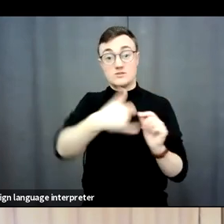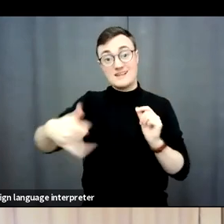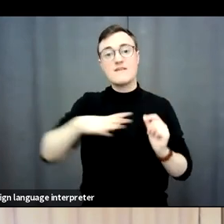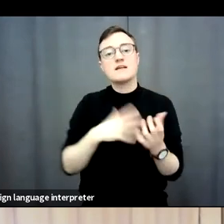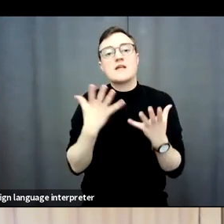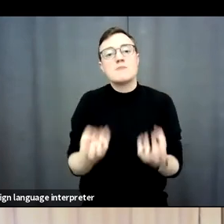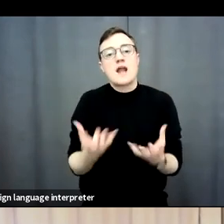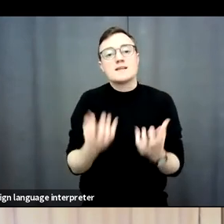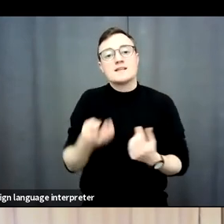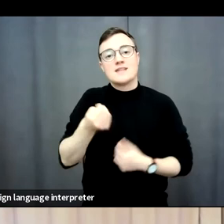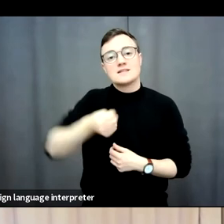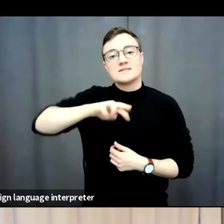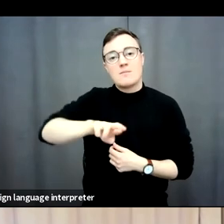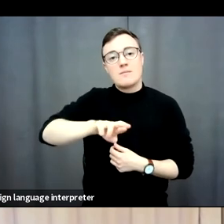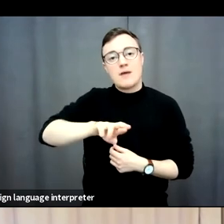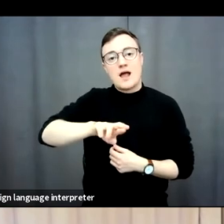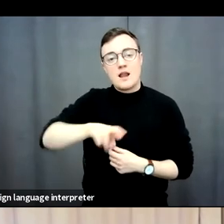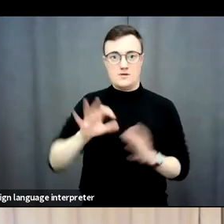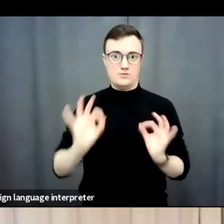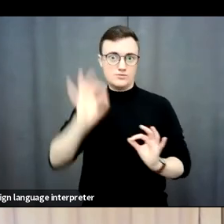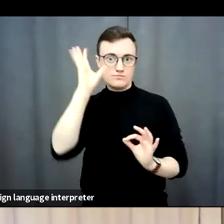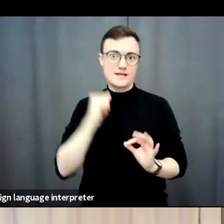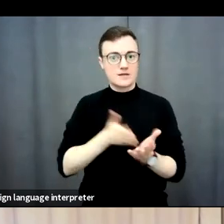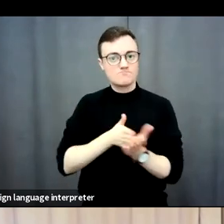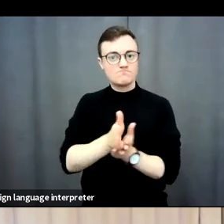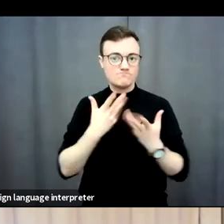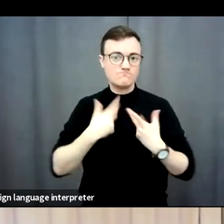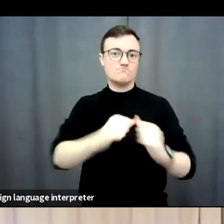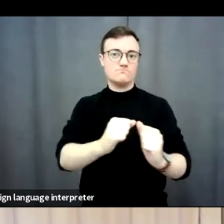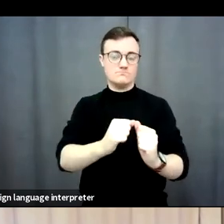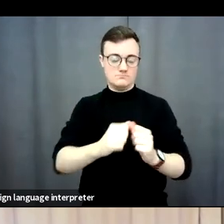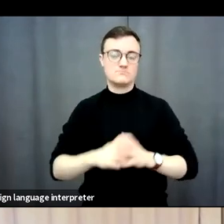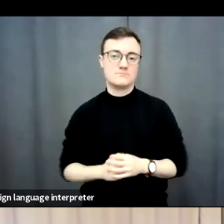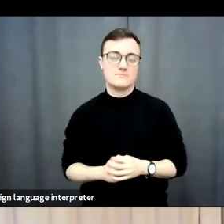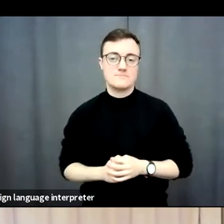practical examples in many chapters connecting to each other.